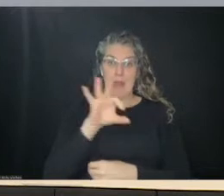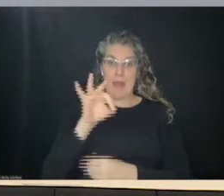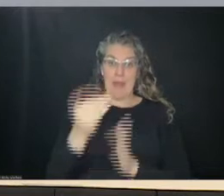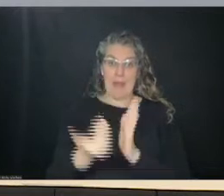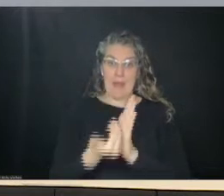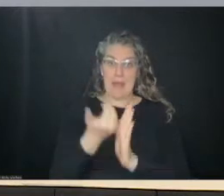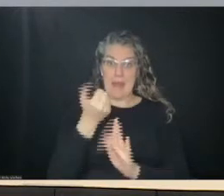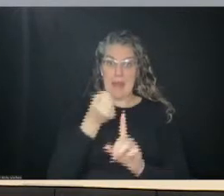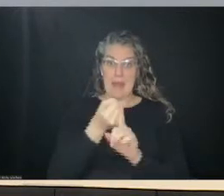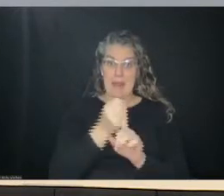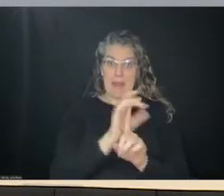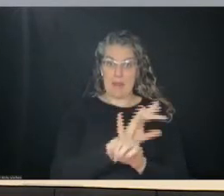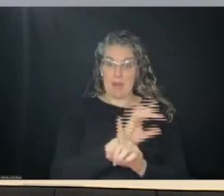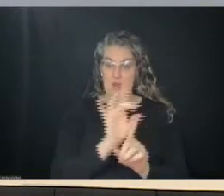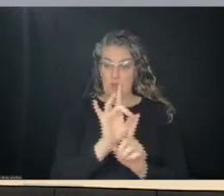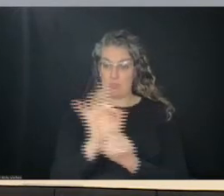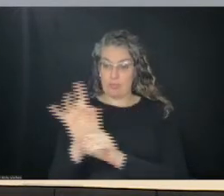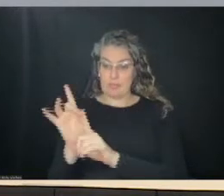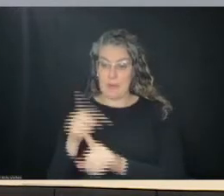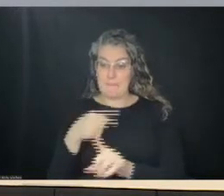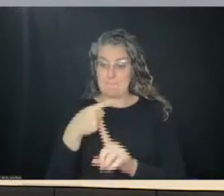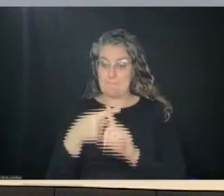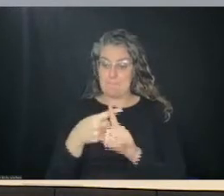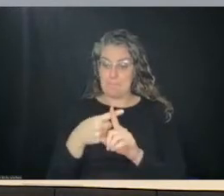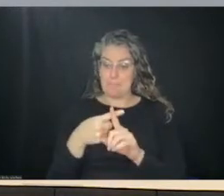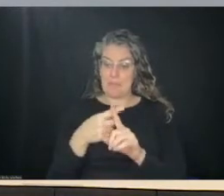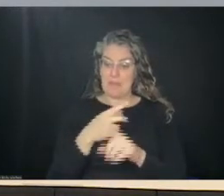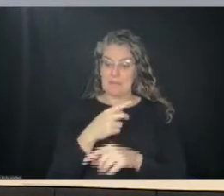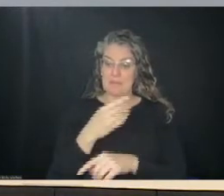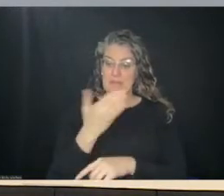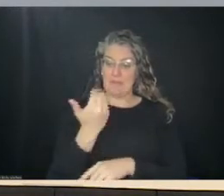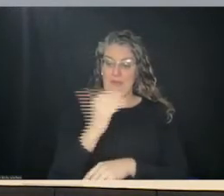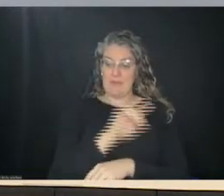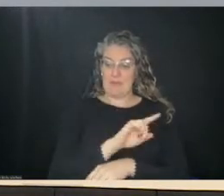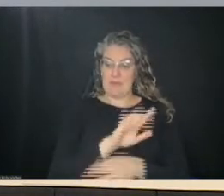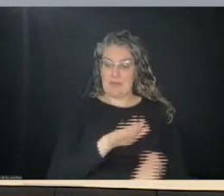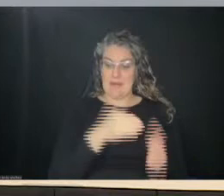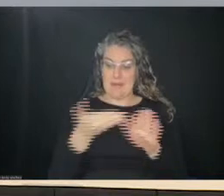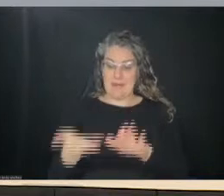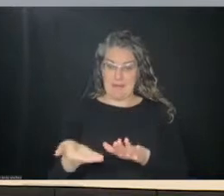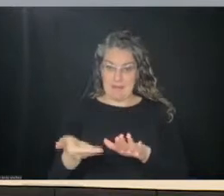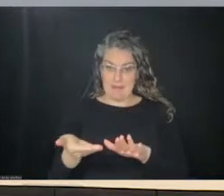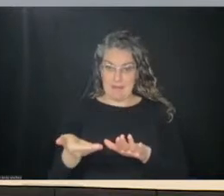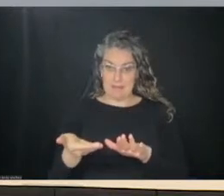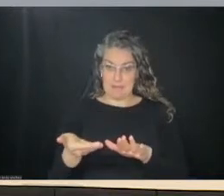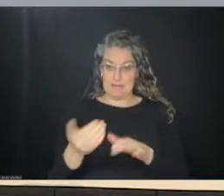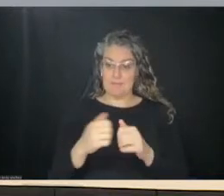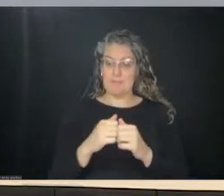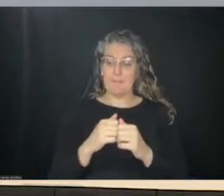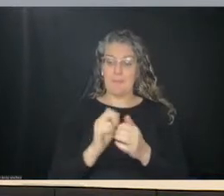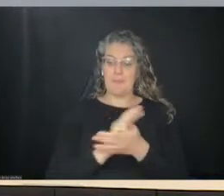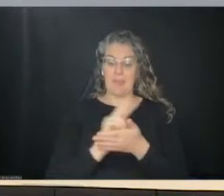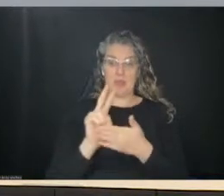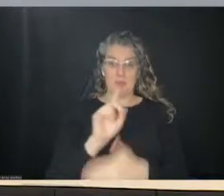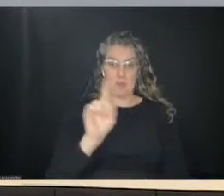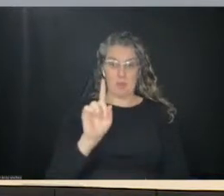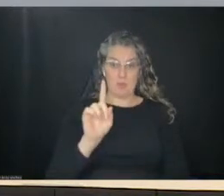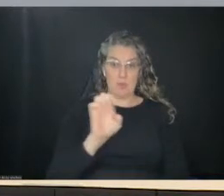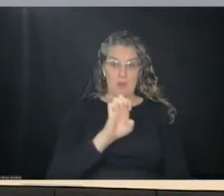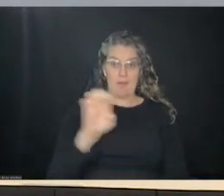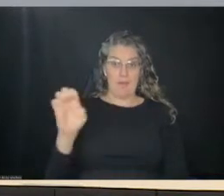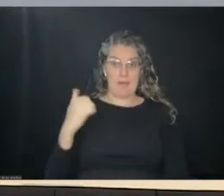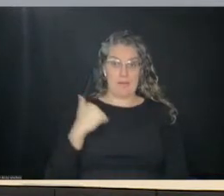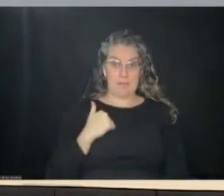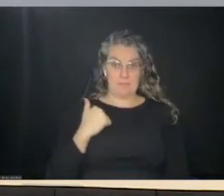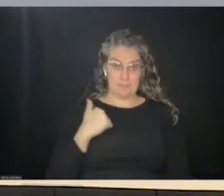in the past 2 weeks. Currently, there are 710 active cases in the region. We've reported between